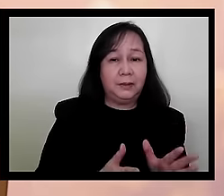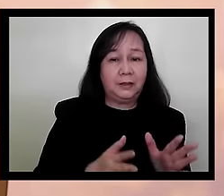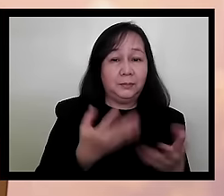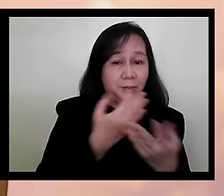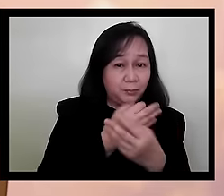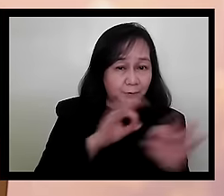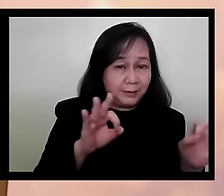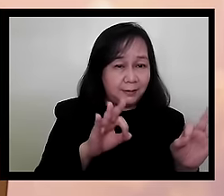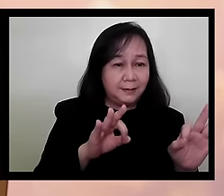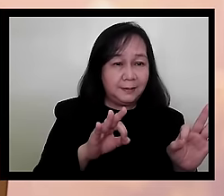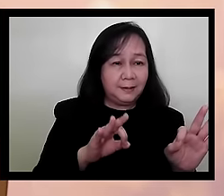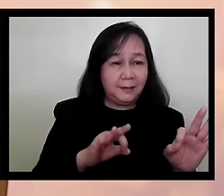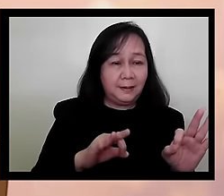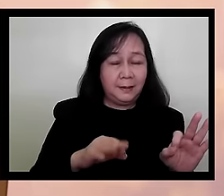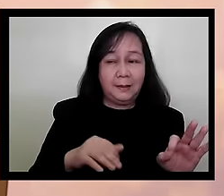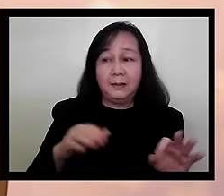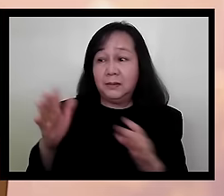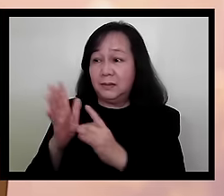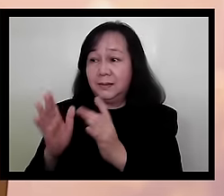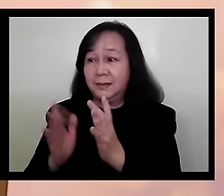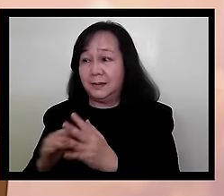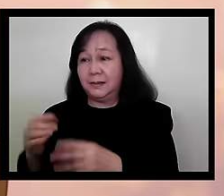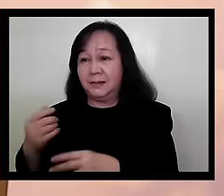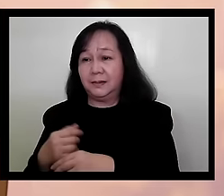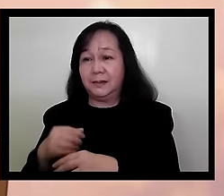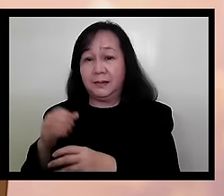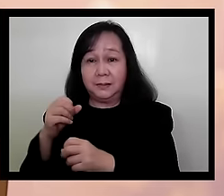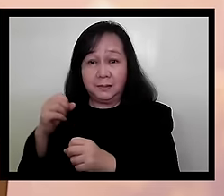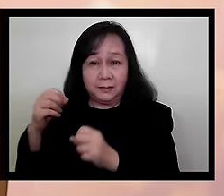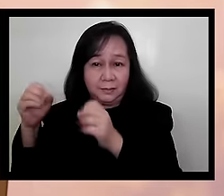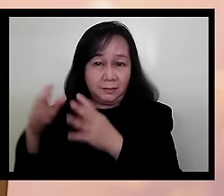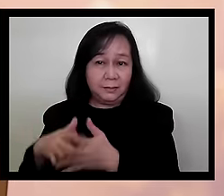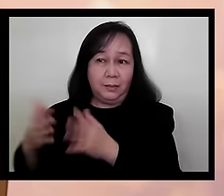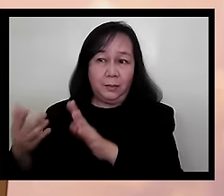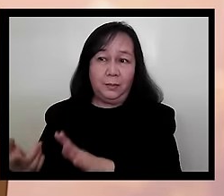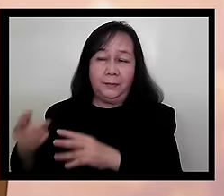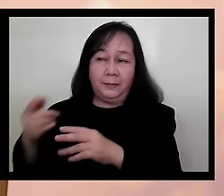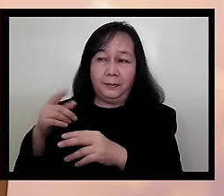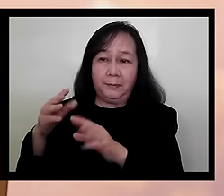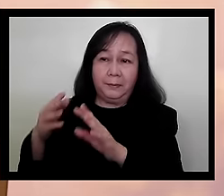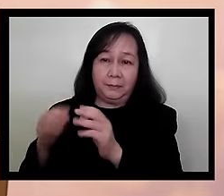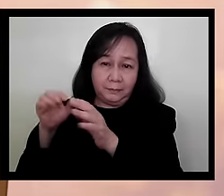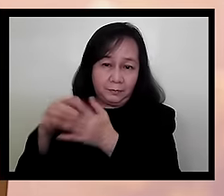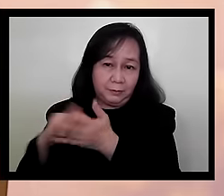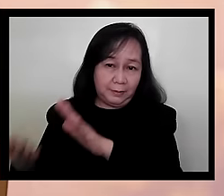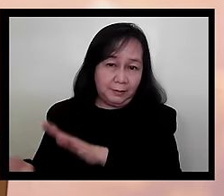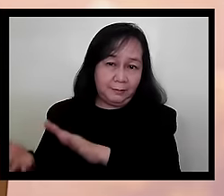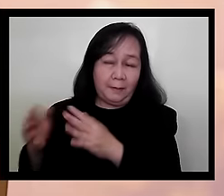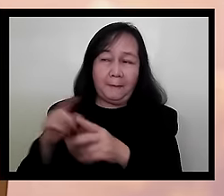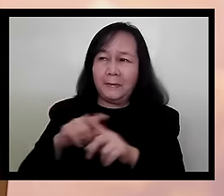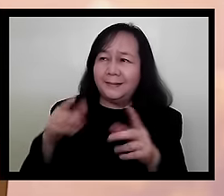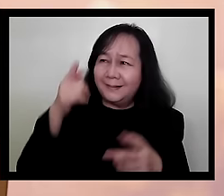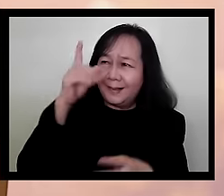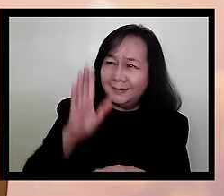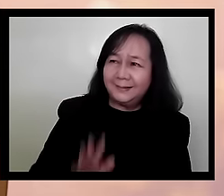Jesus he was put to death but God raised him from the